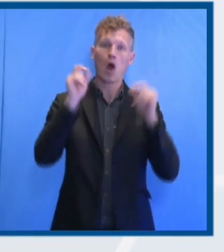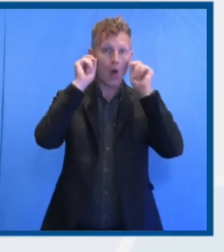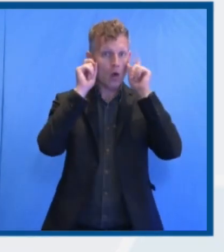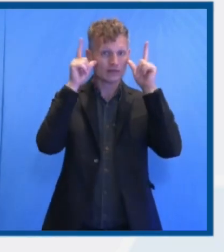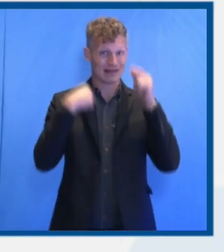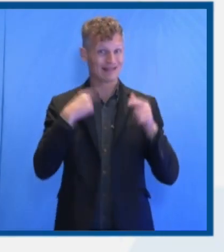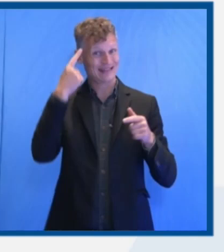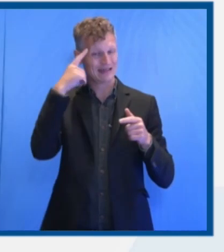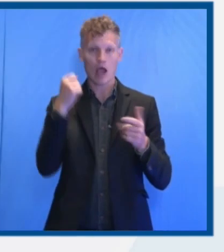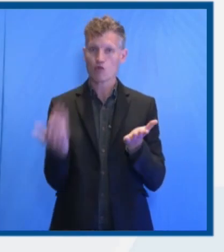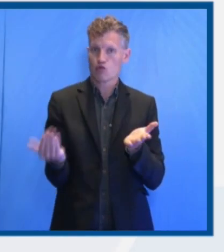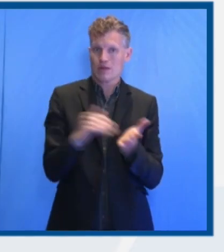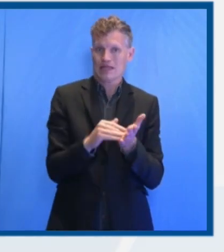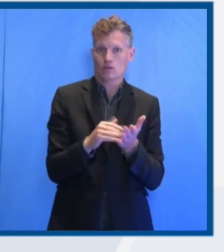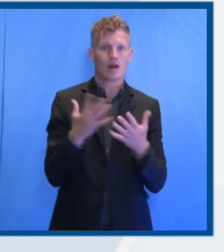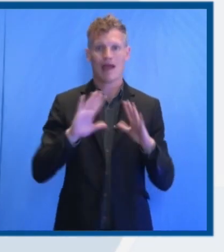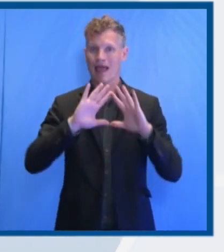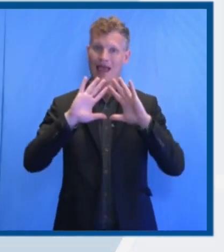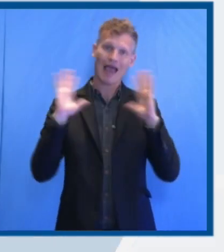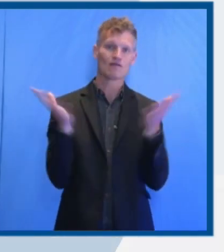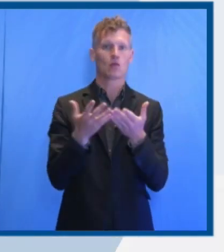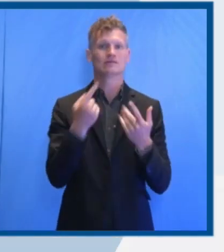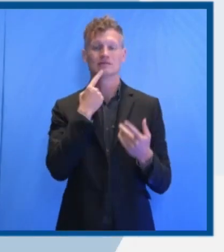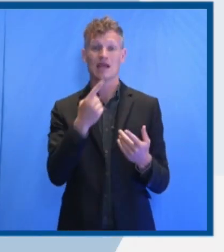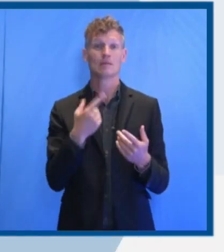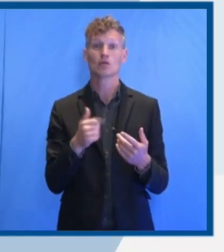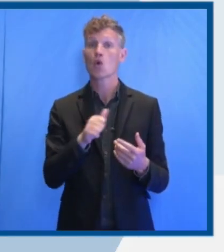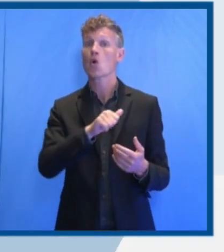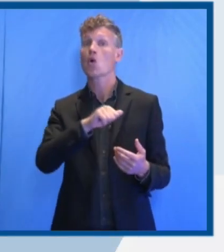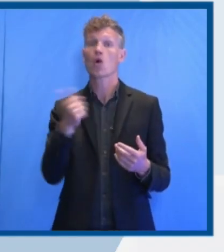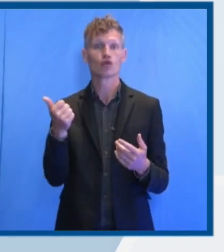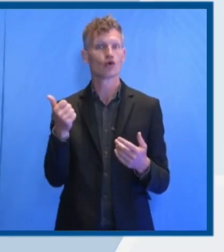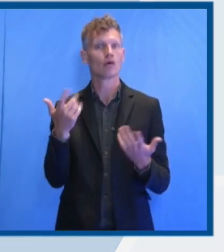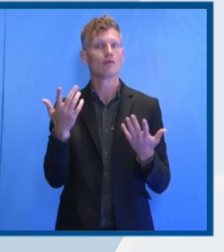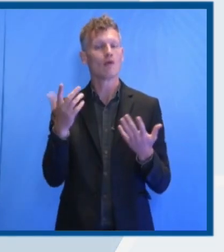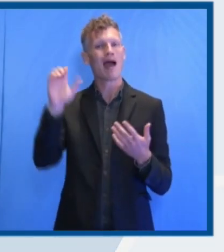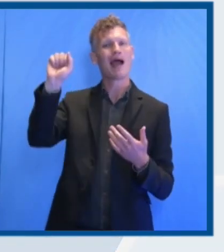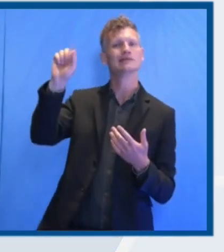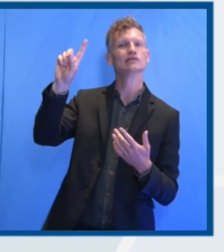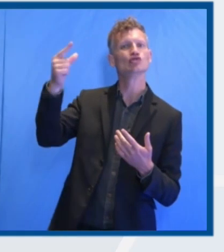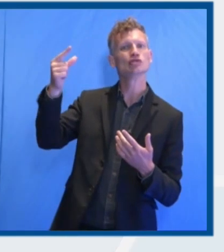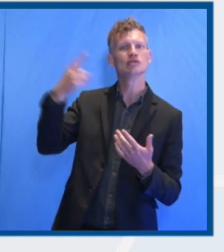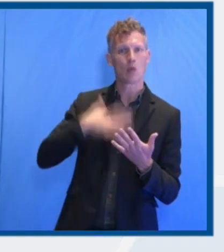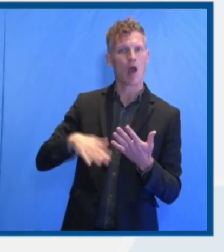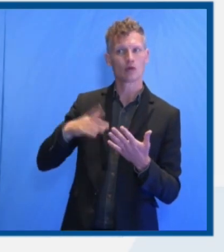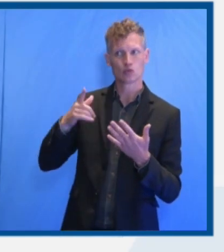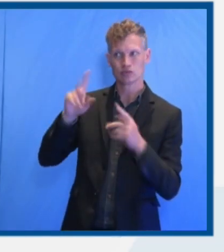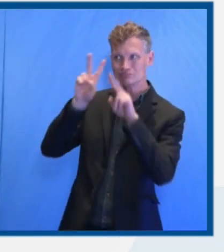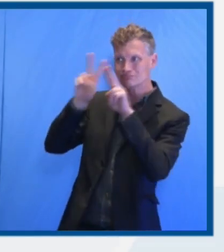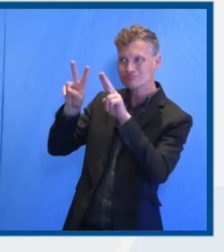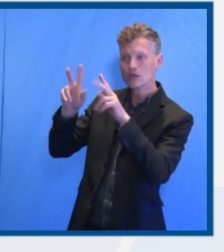just repeating what everyone's saying. But another key to embracing more SDGs, I think, is on